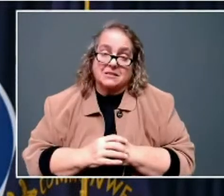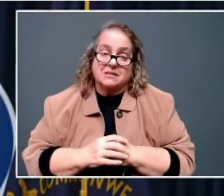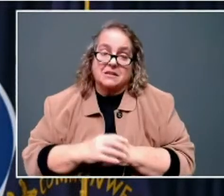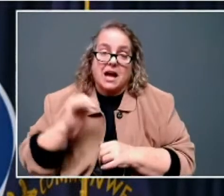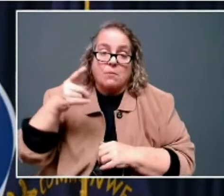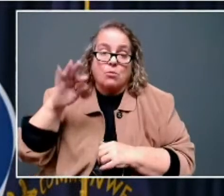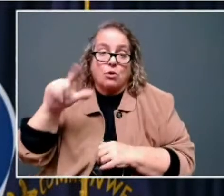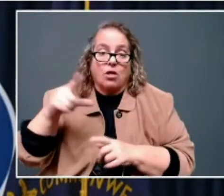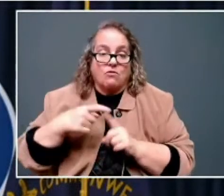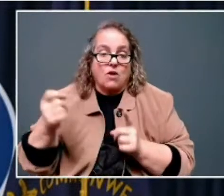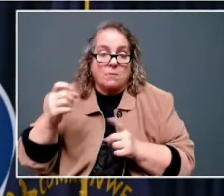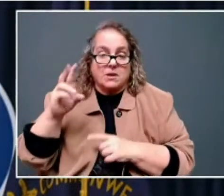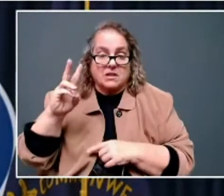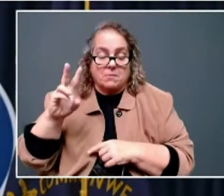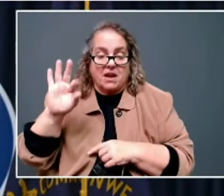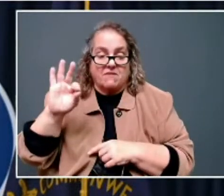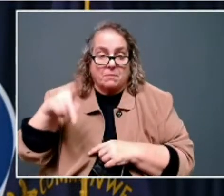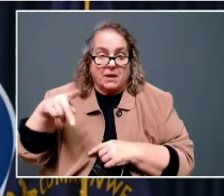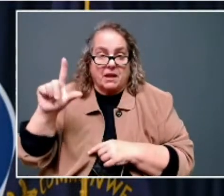from WFPL.